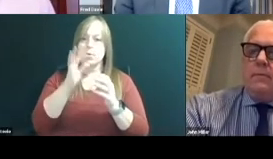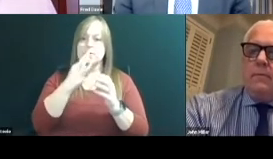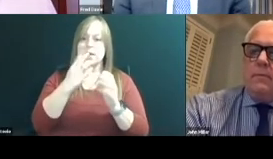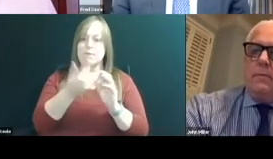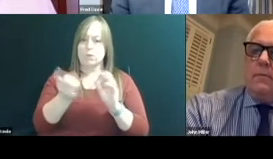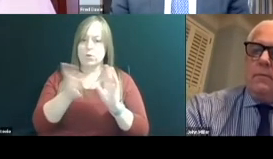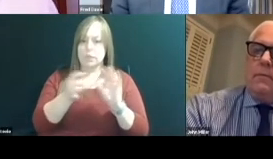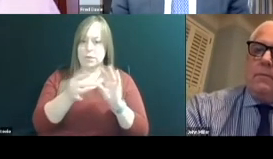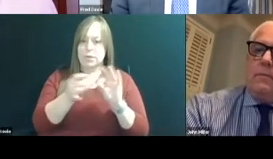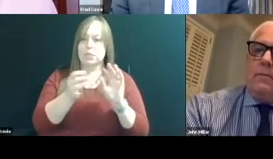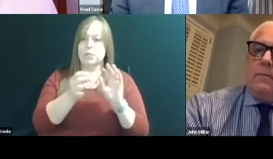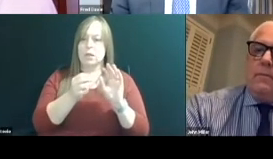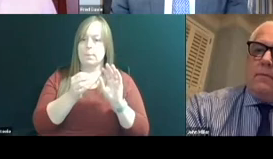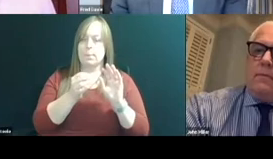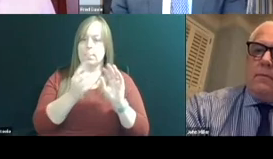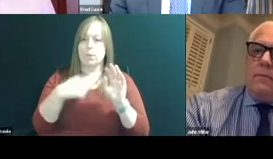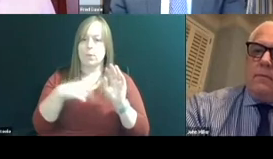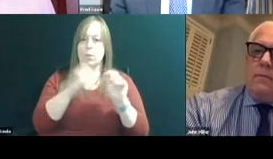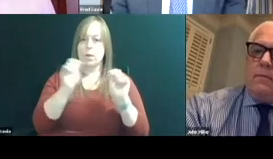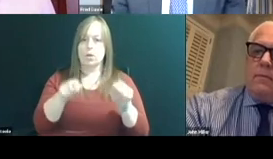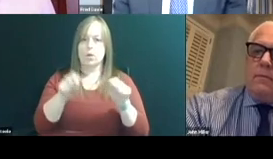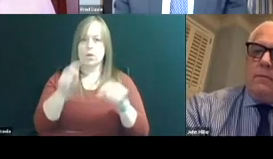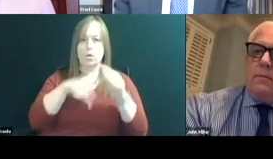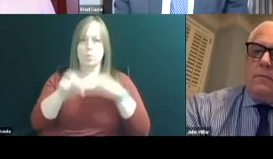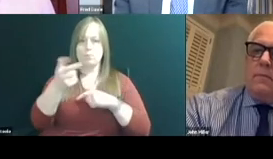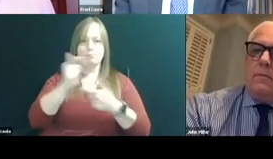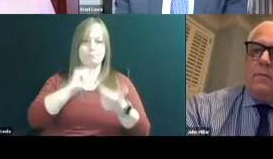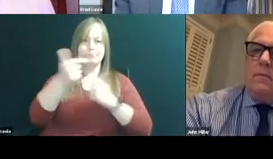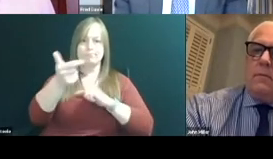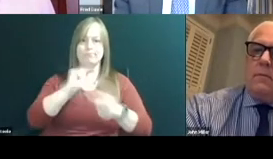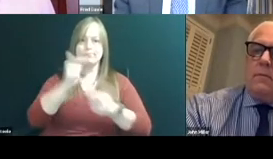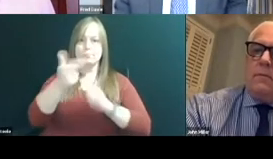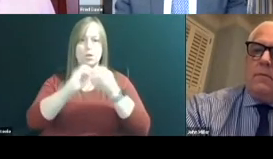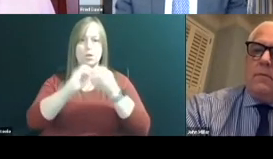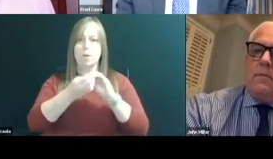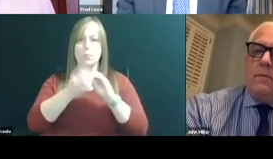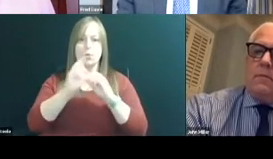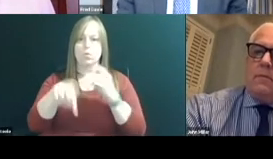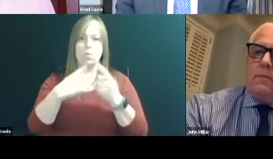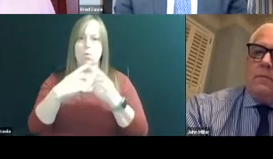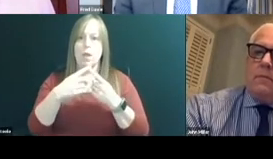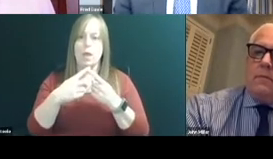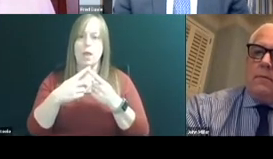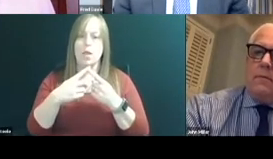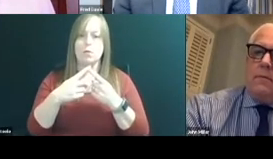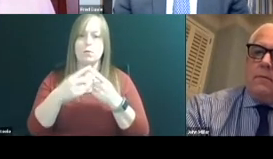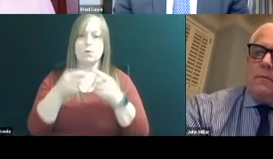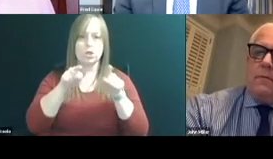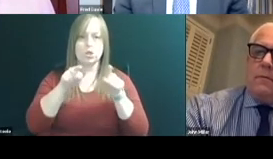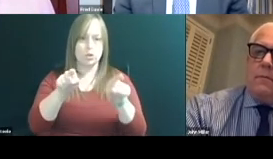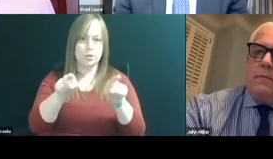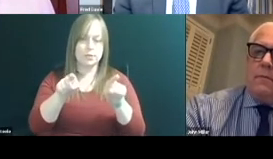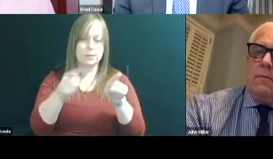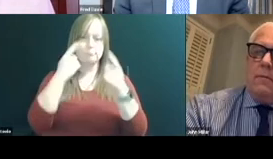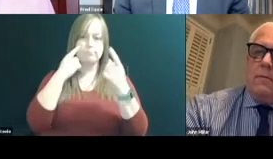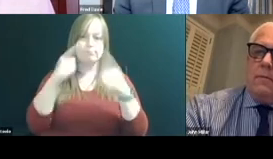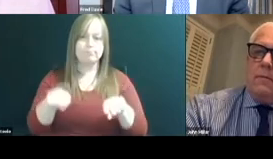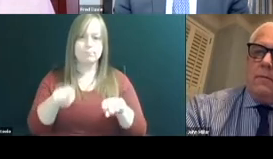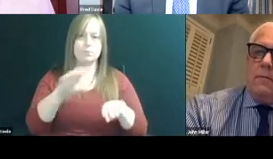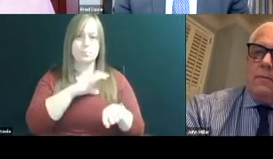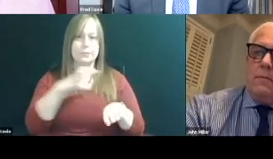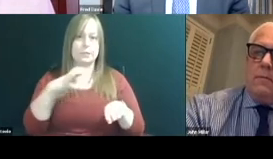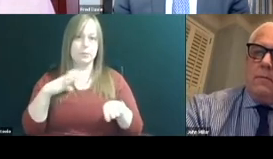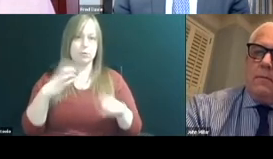I think we could go back and forth over the numbers when it comes to concurrence and the commissioner